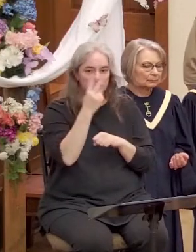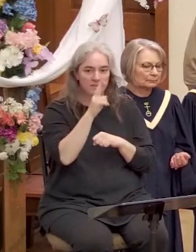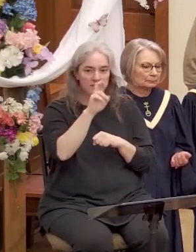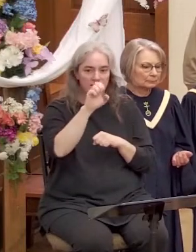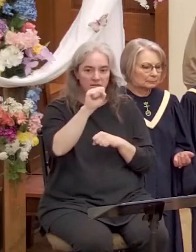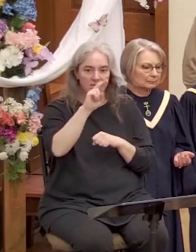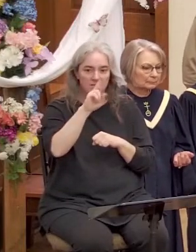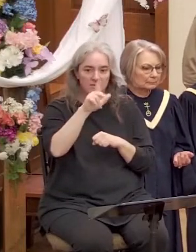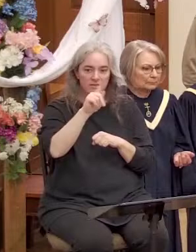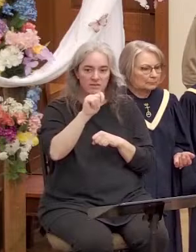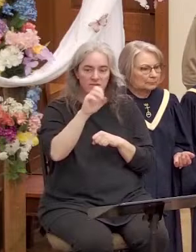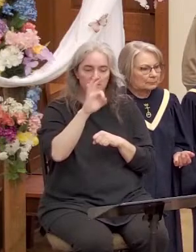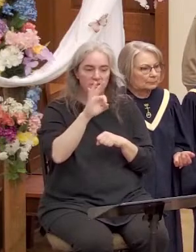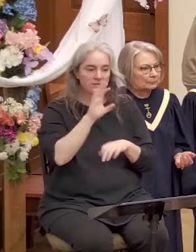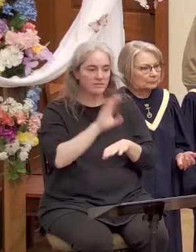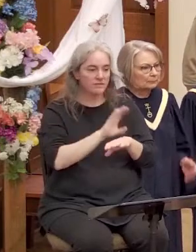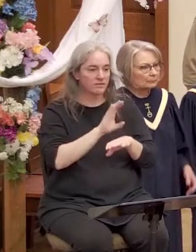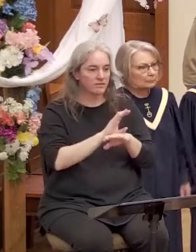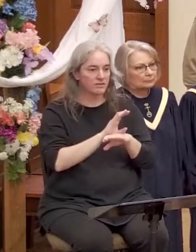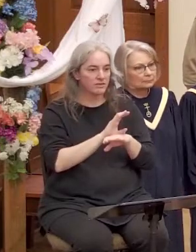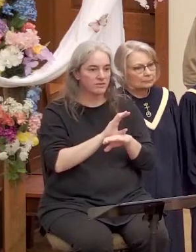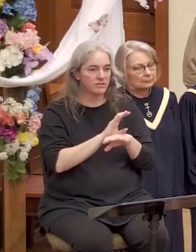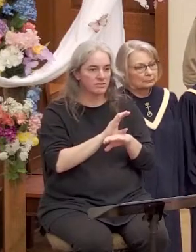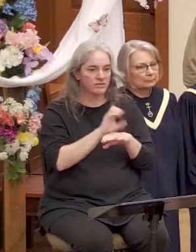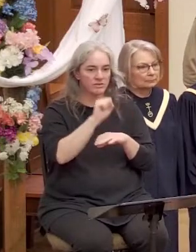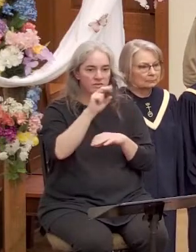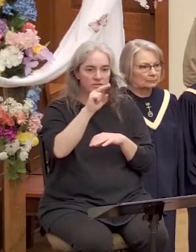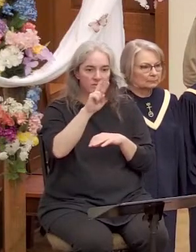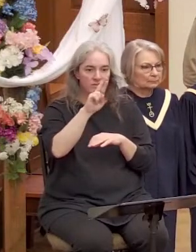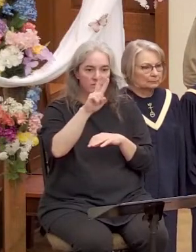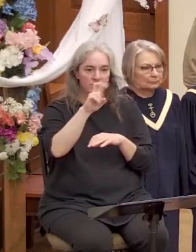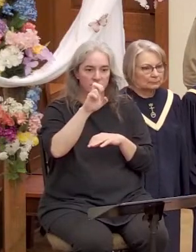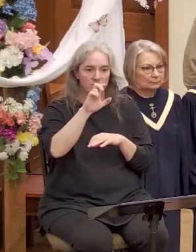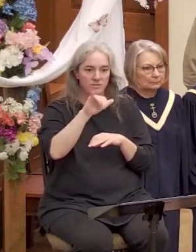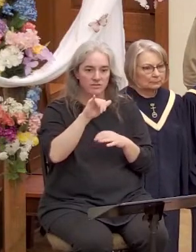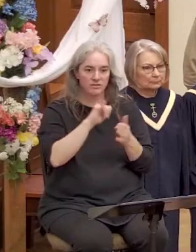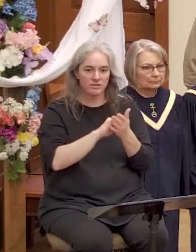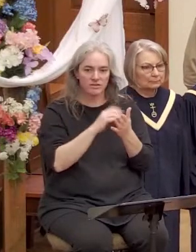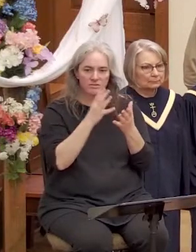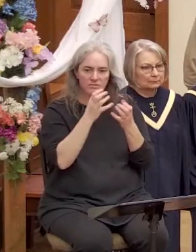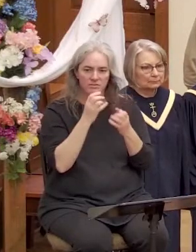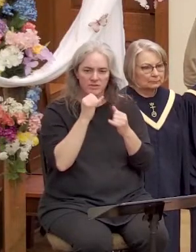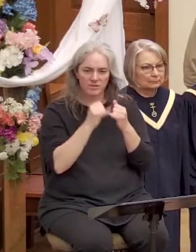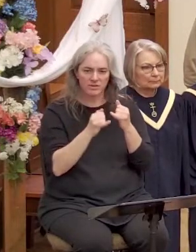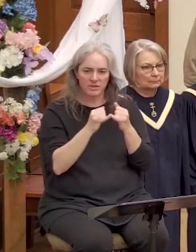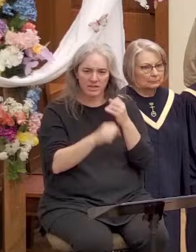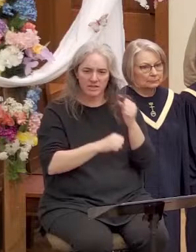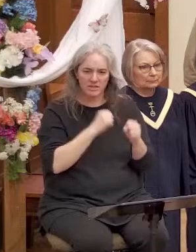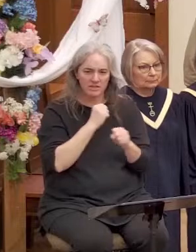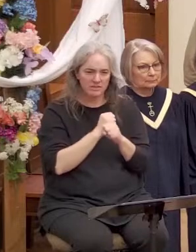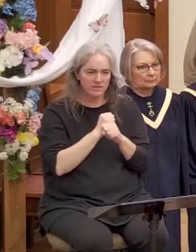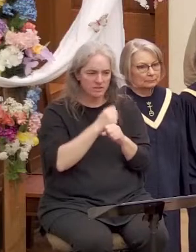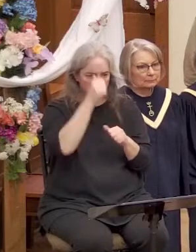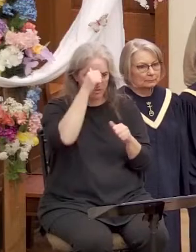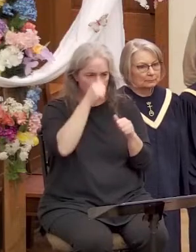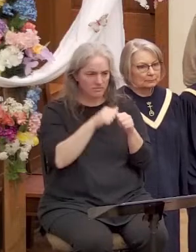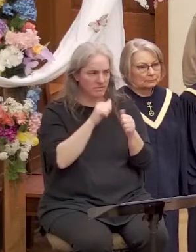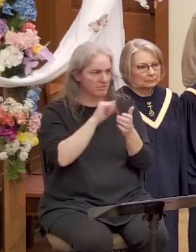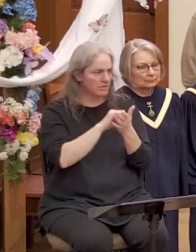the church, the congregation, really, survey that we took last year. Does everybody remember that survey we took last